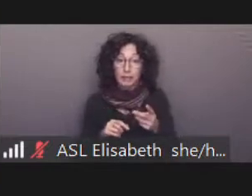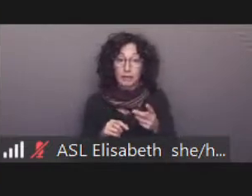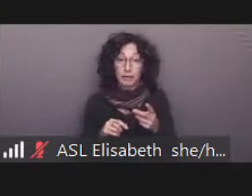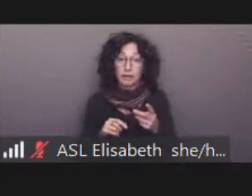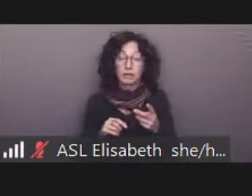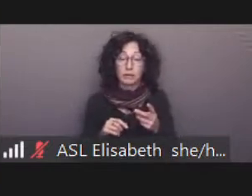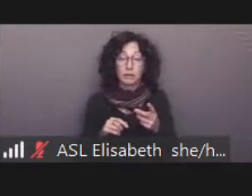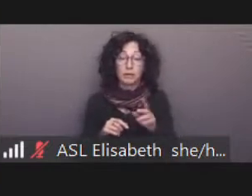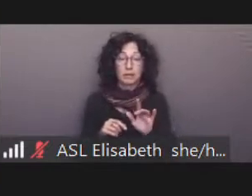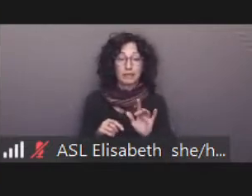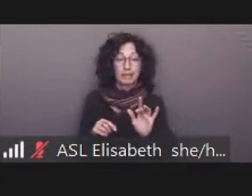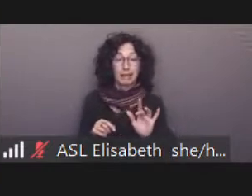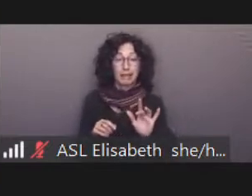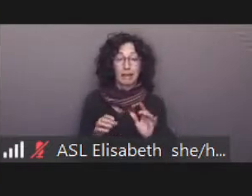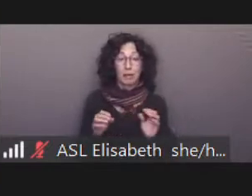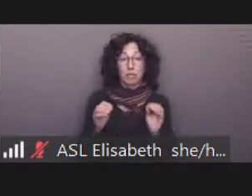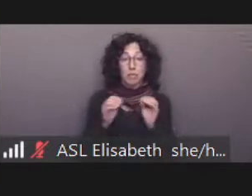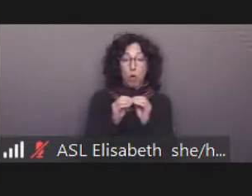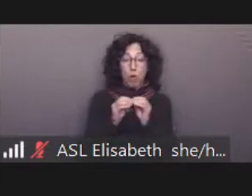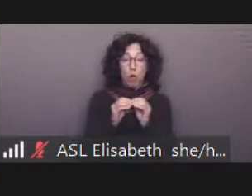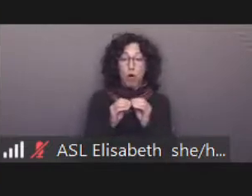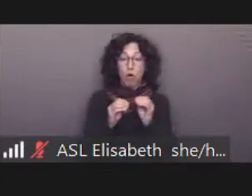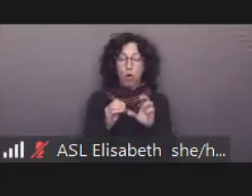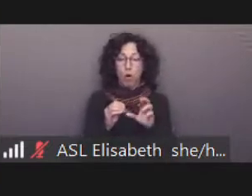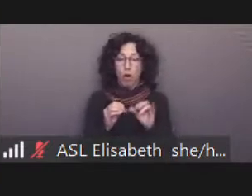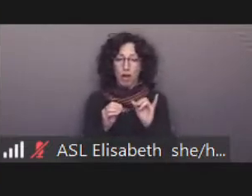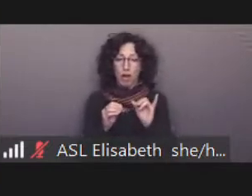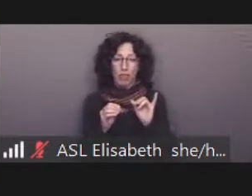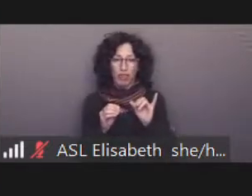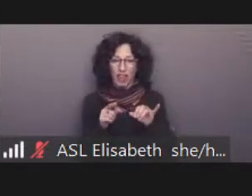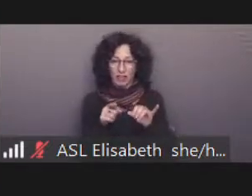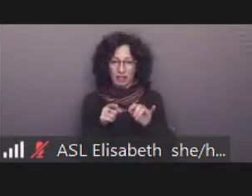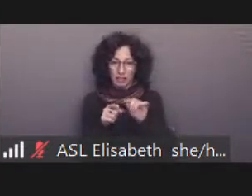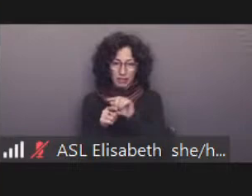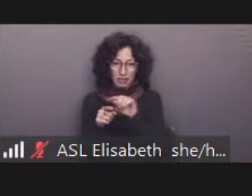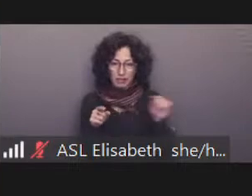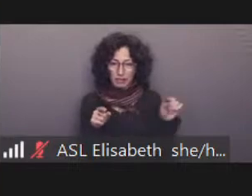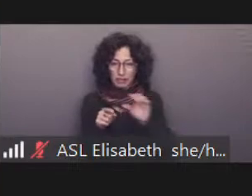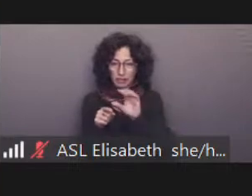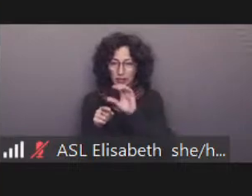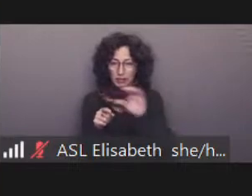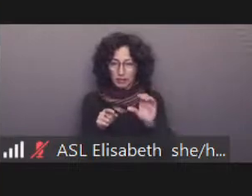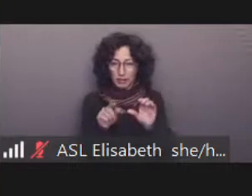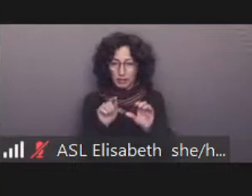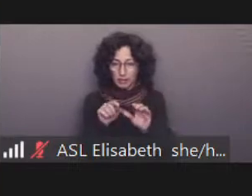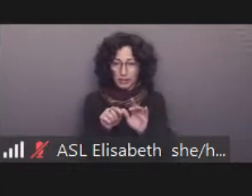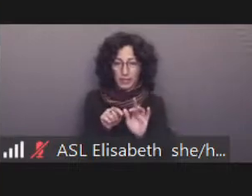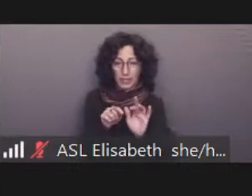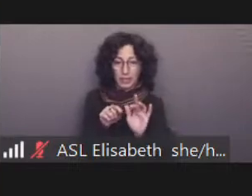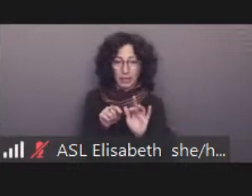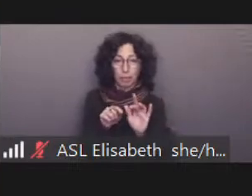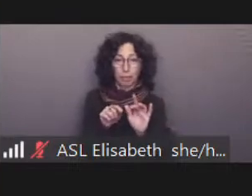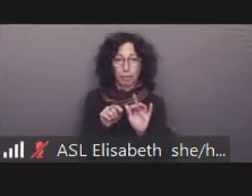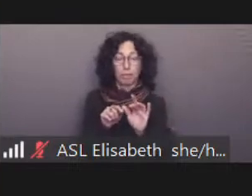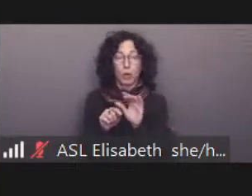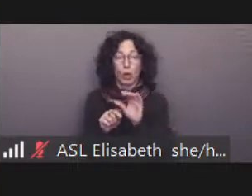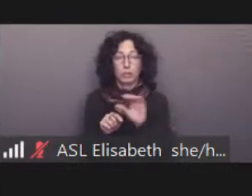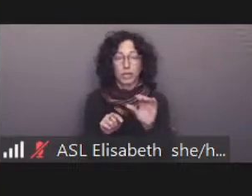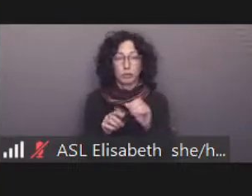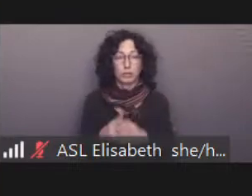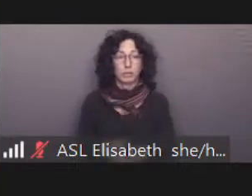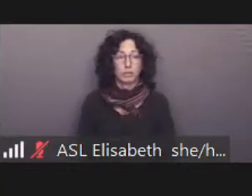click more or the arrow asterisk buttons at the bottom of your screen and then click closed caption. Isara